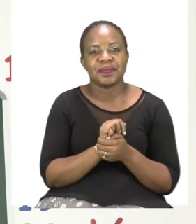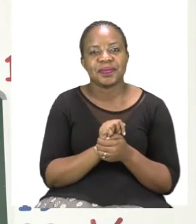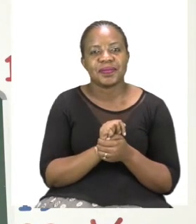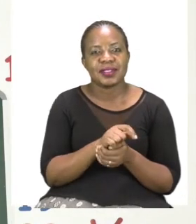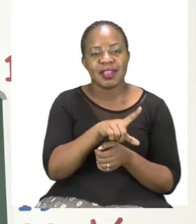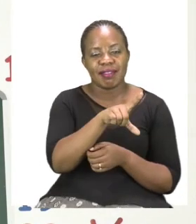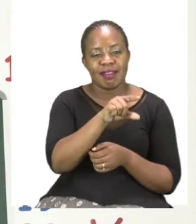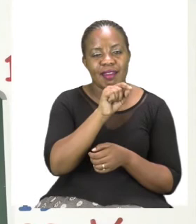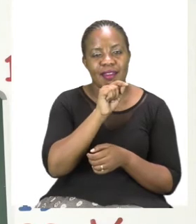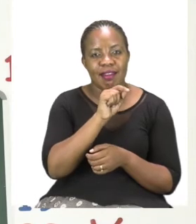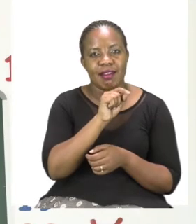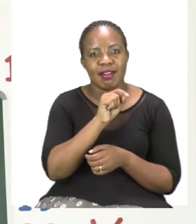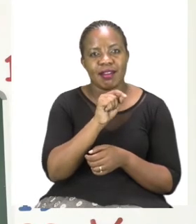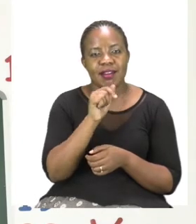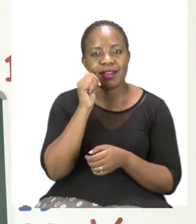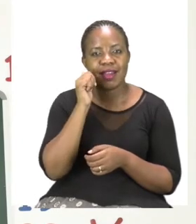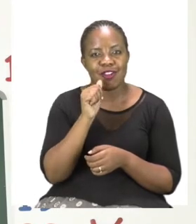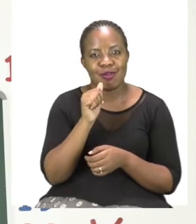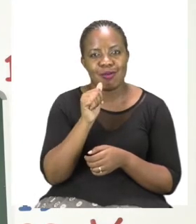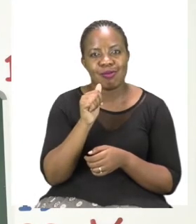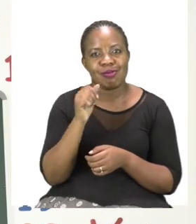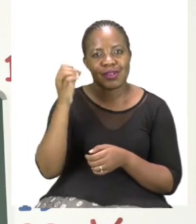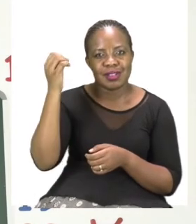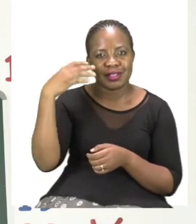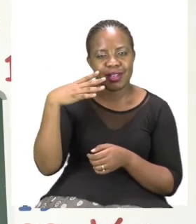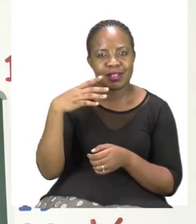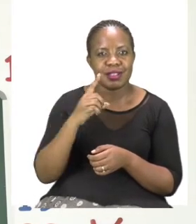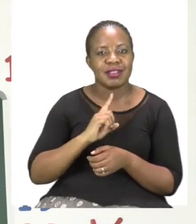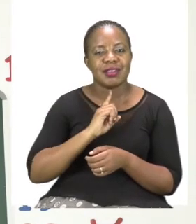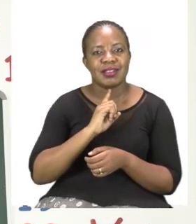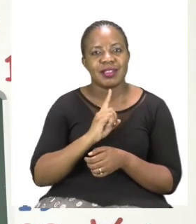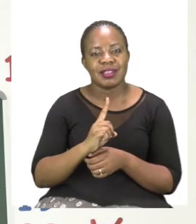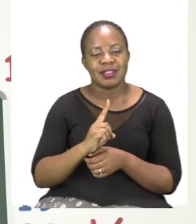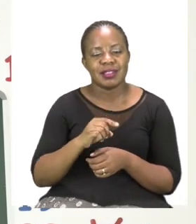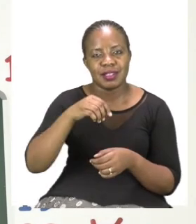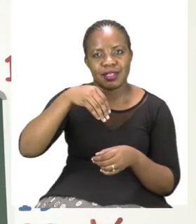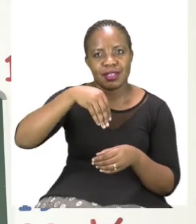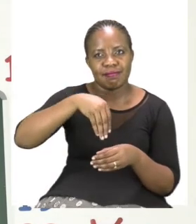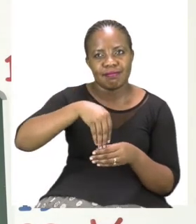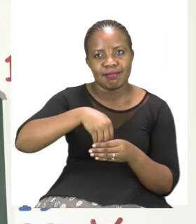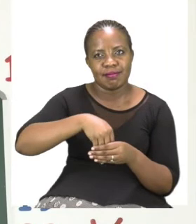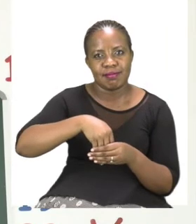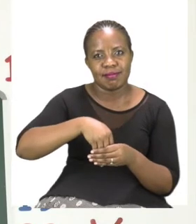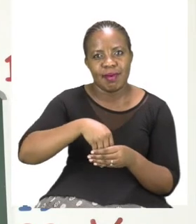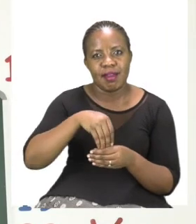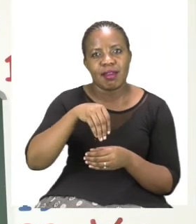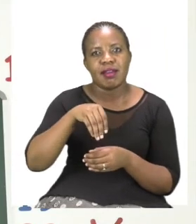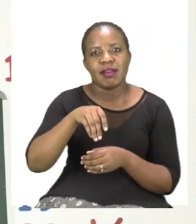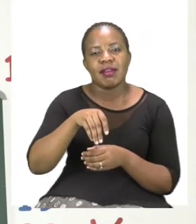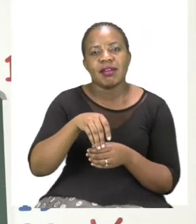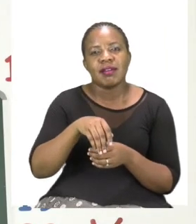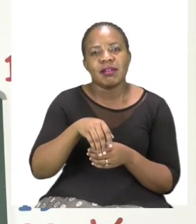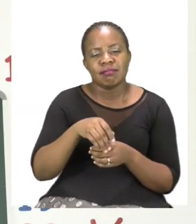says, the yellow sun is in. And